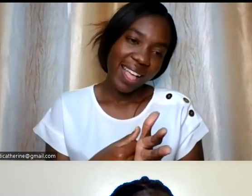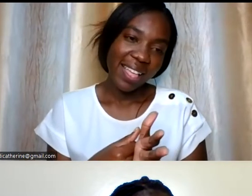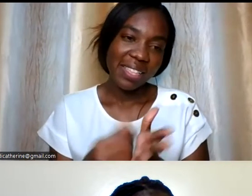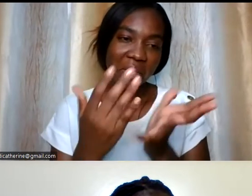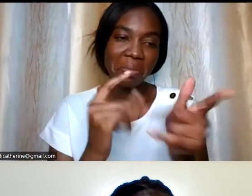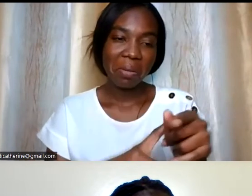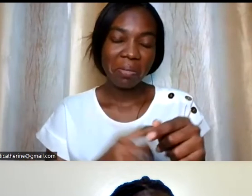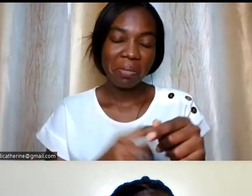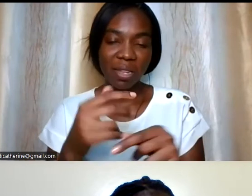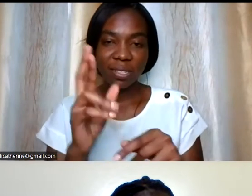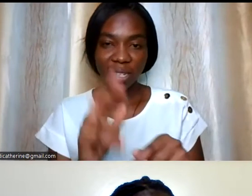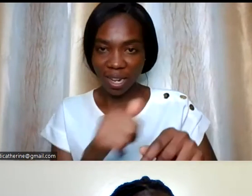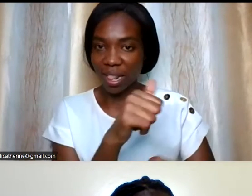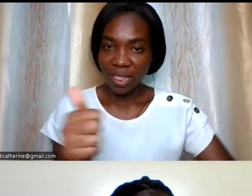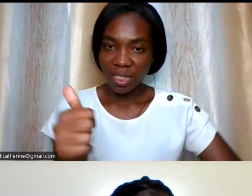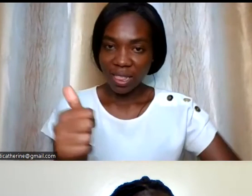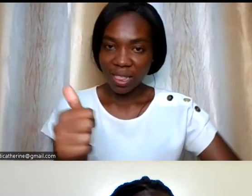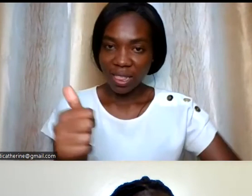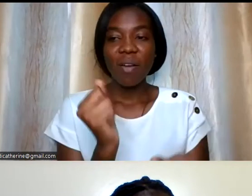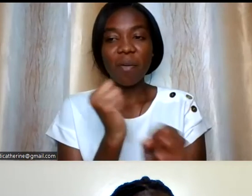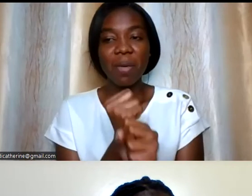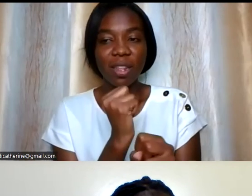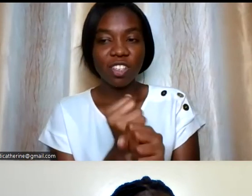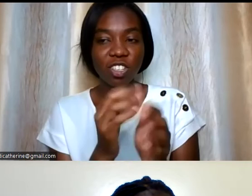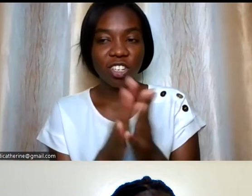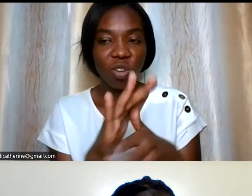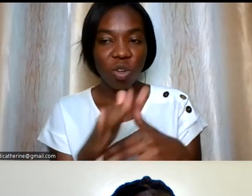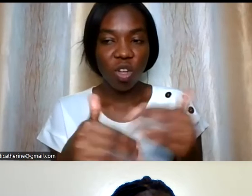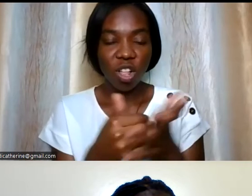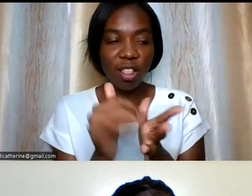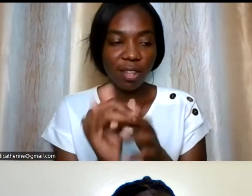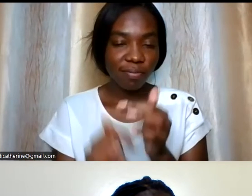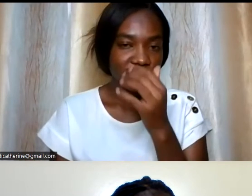another, maybe under operations and all that.